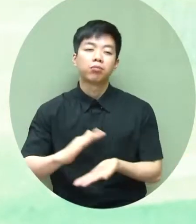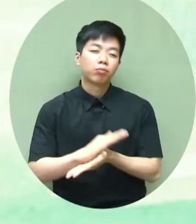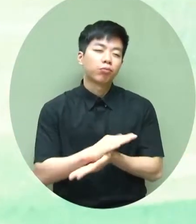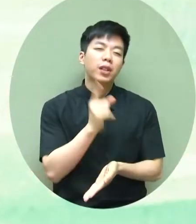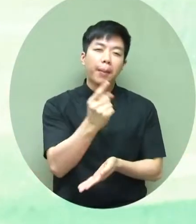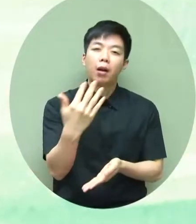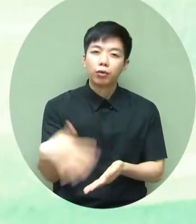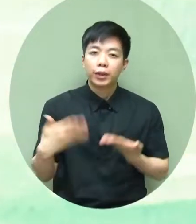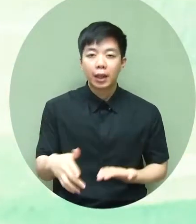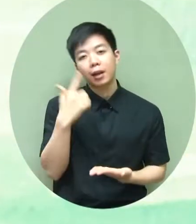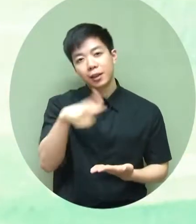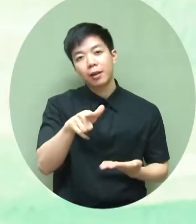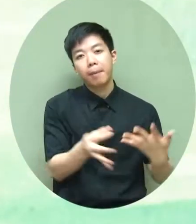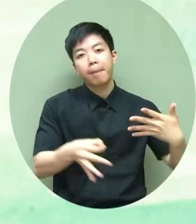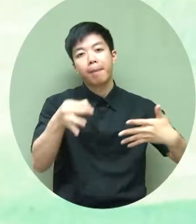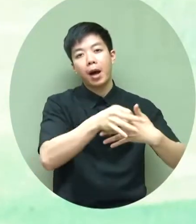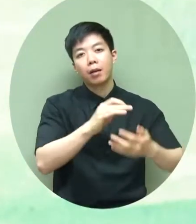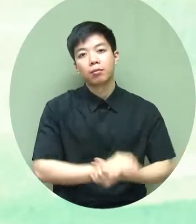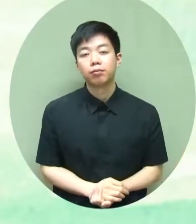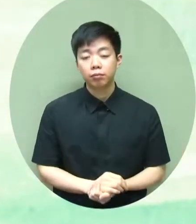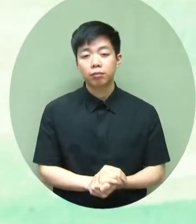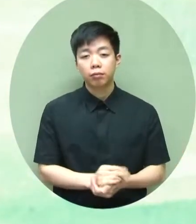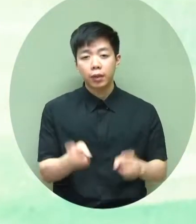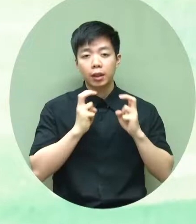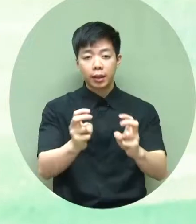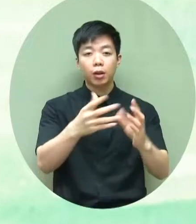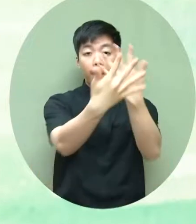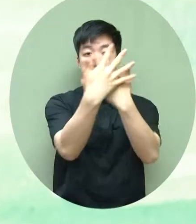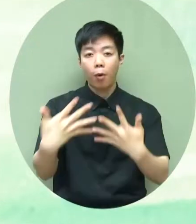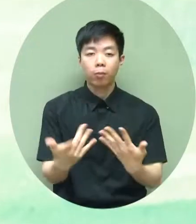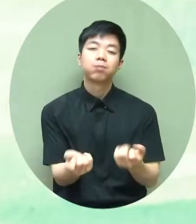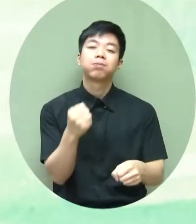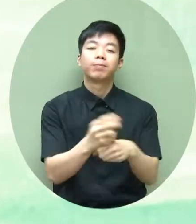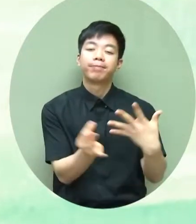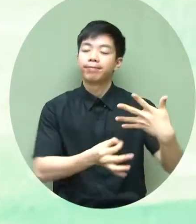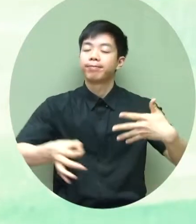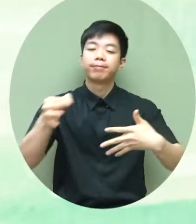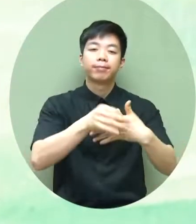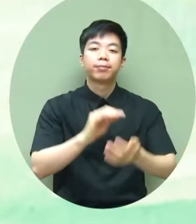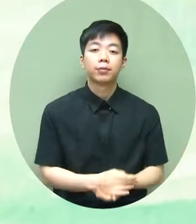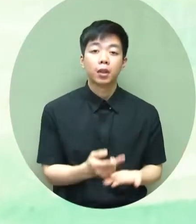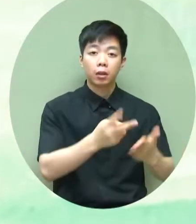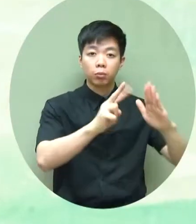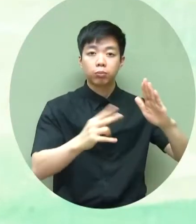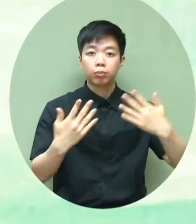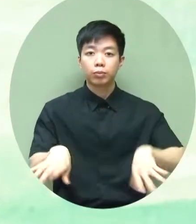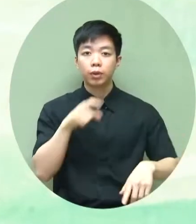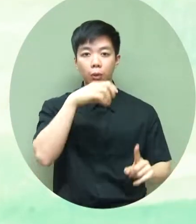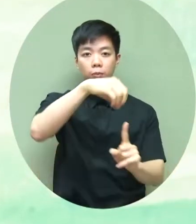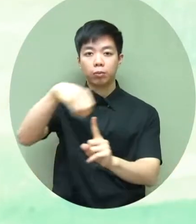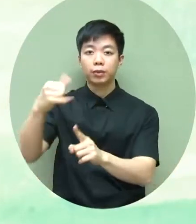and Wan Chai. This will inject new impetus into this 100-year-old Israel line. There will be